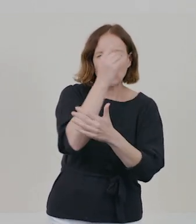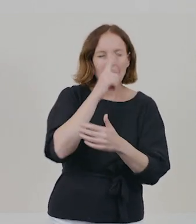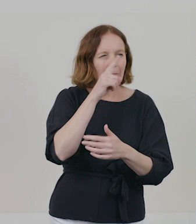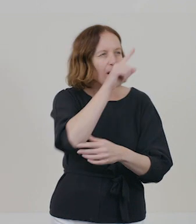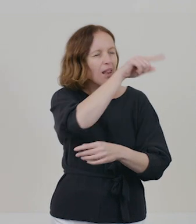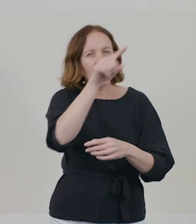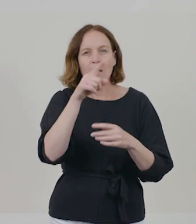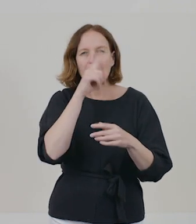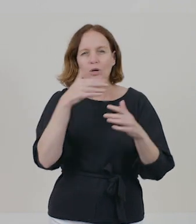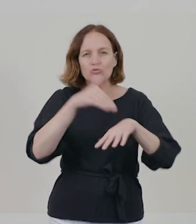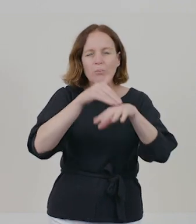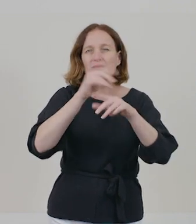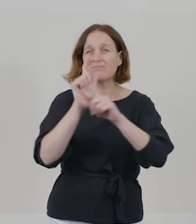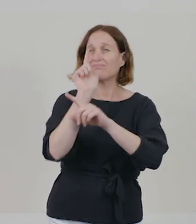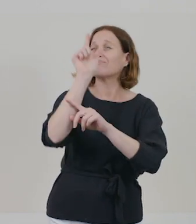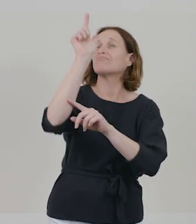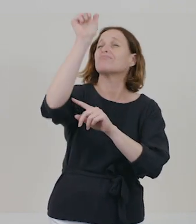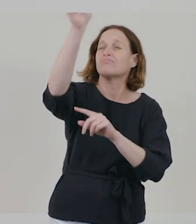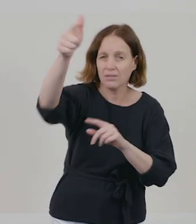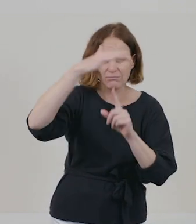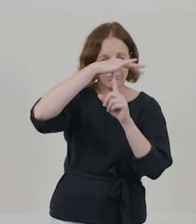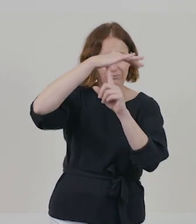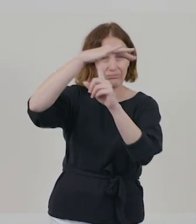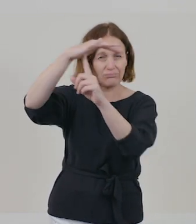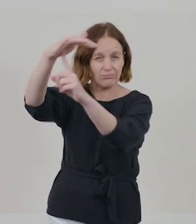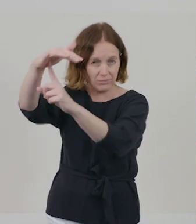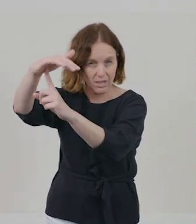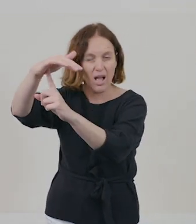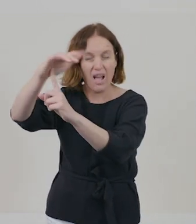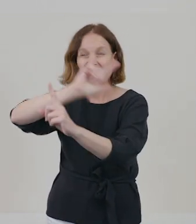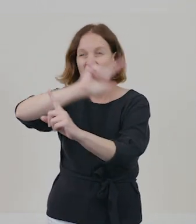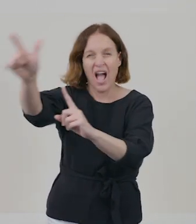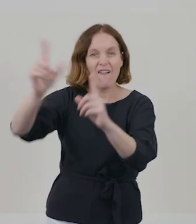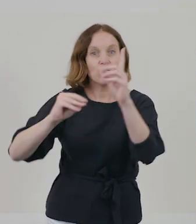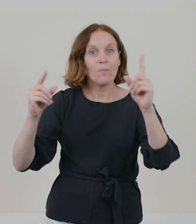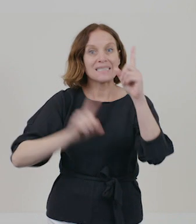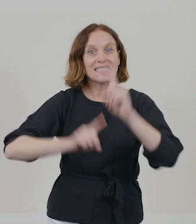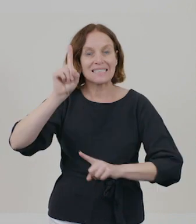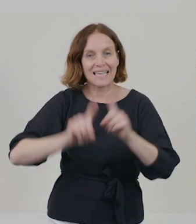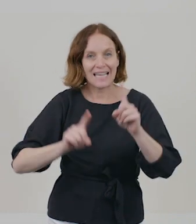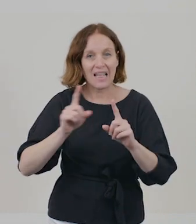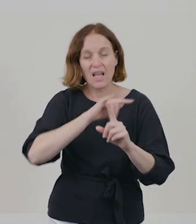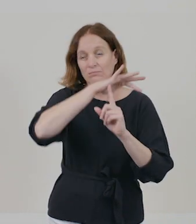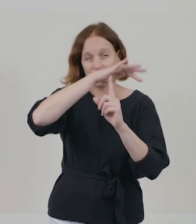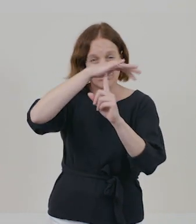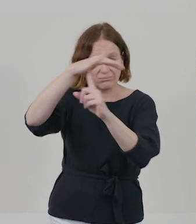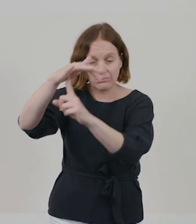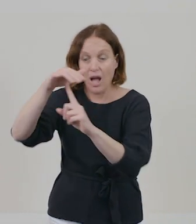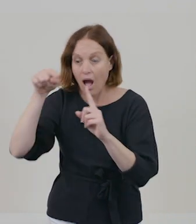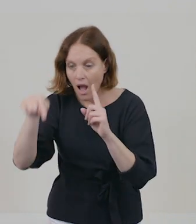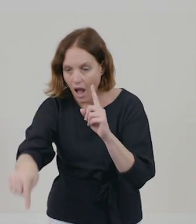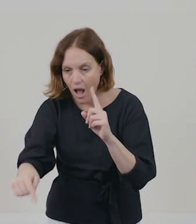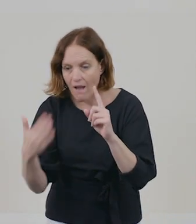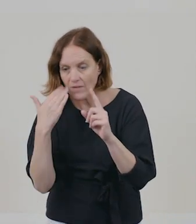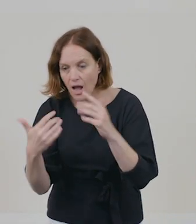pilots help people who may be in trouble in remote places. That is, places that are far away from cities. They fly to the